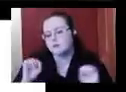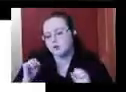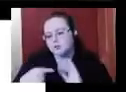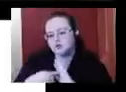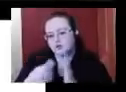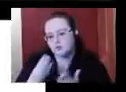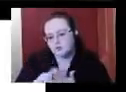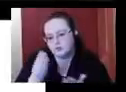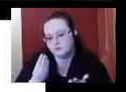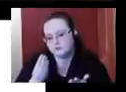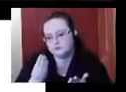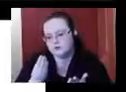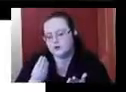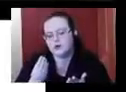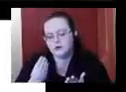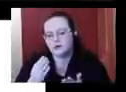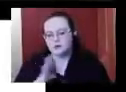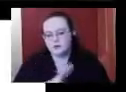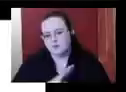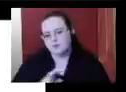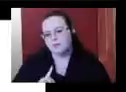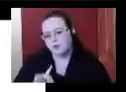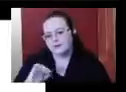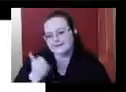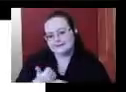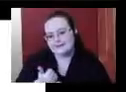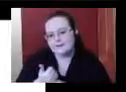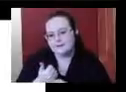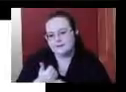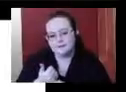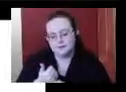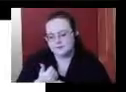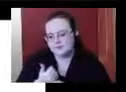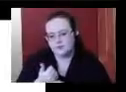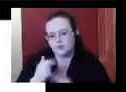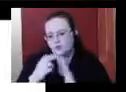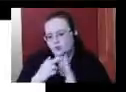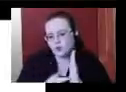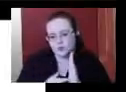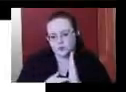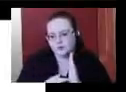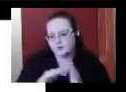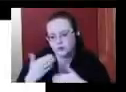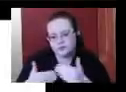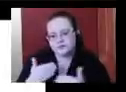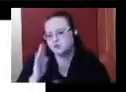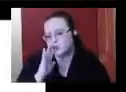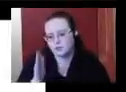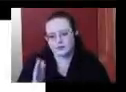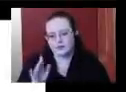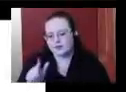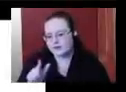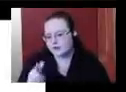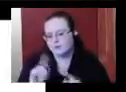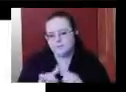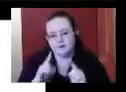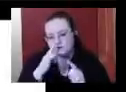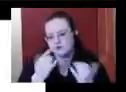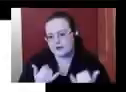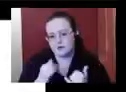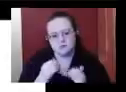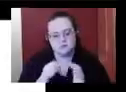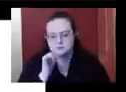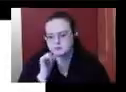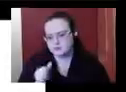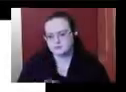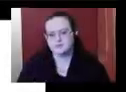implement on-site confirmation of self-screening of individuals if required. As I mentioned, the ministry is in the process